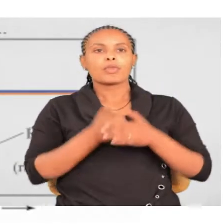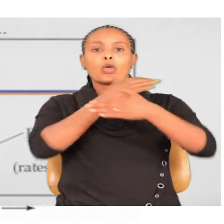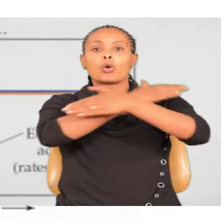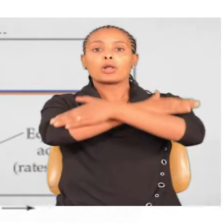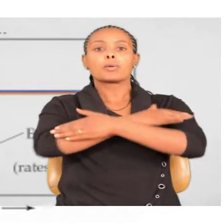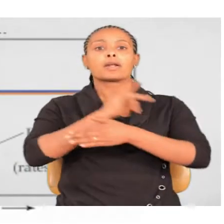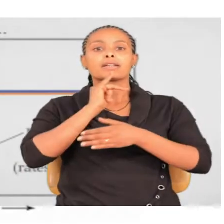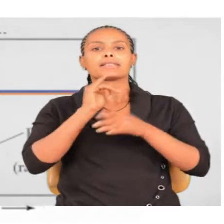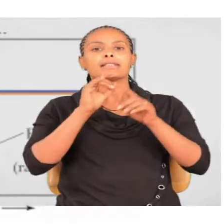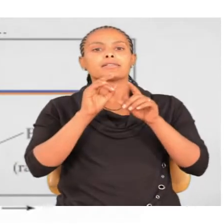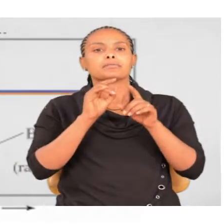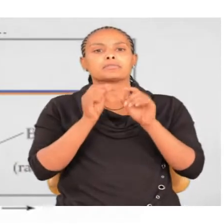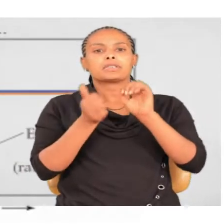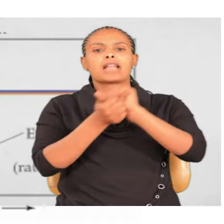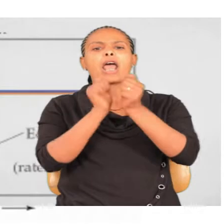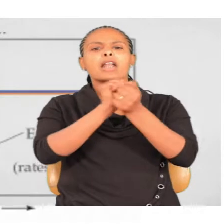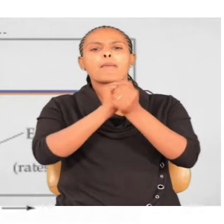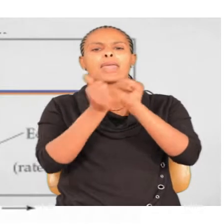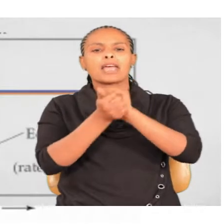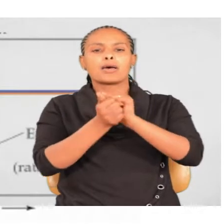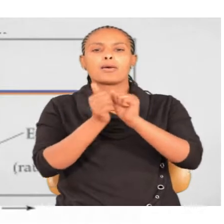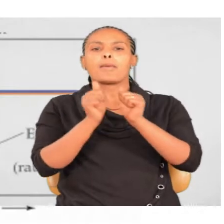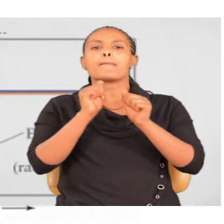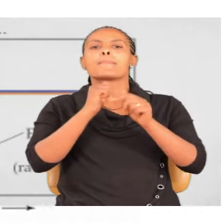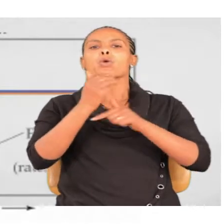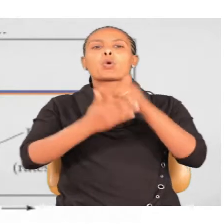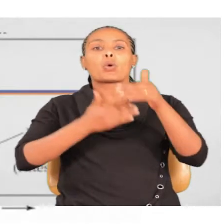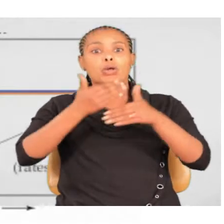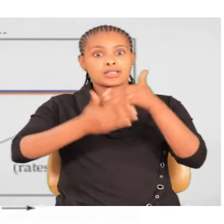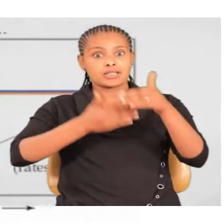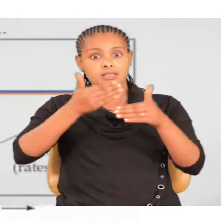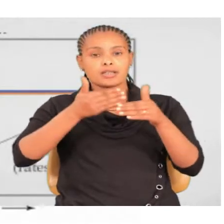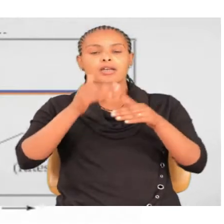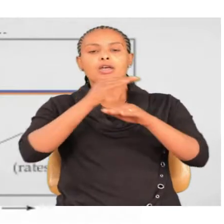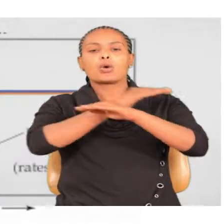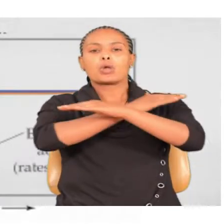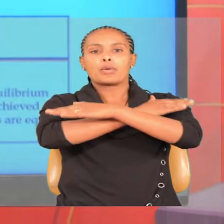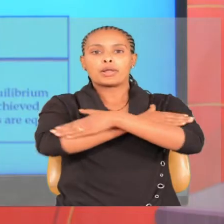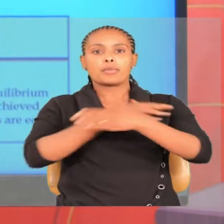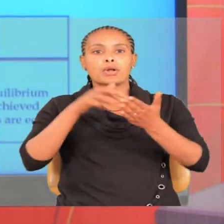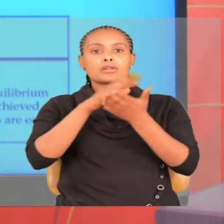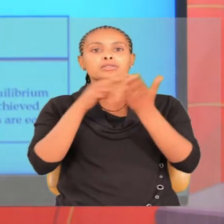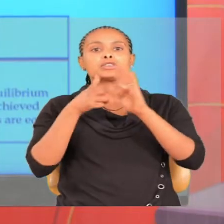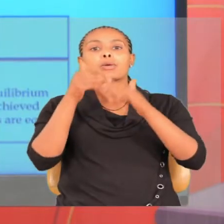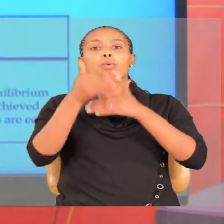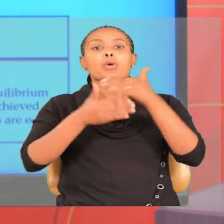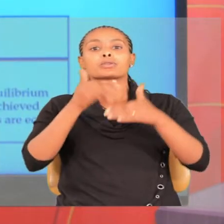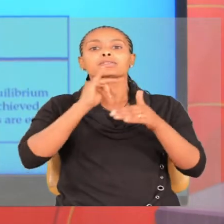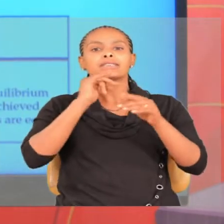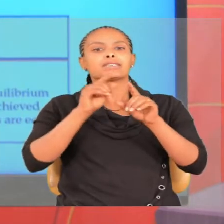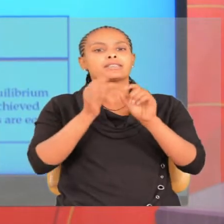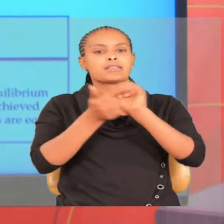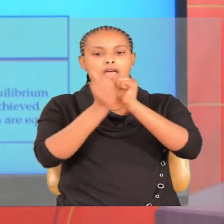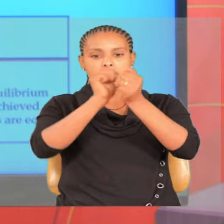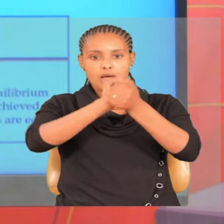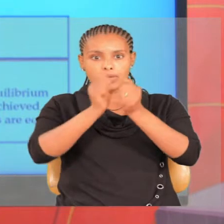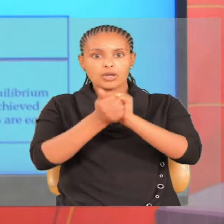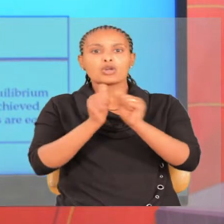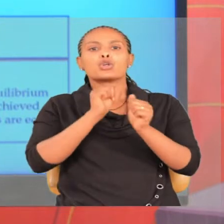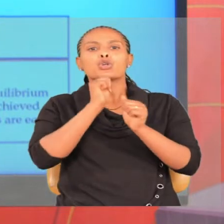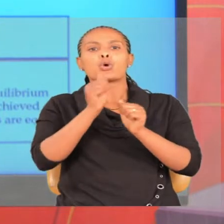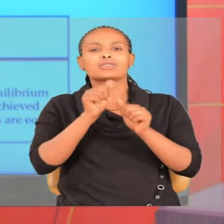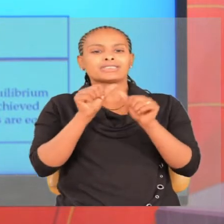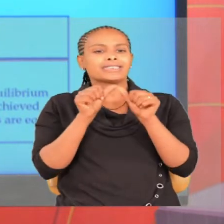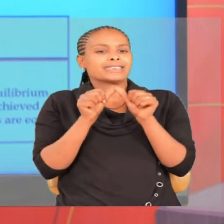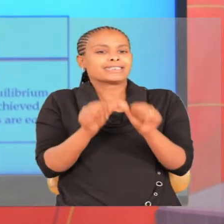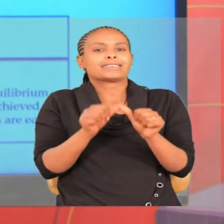Equilibrium is dynamic process. In equilibrium reaction, the process is dynamic, not